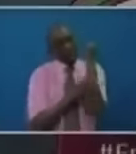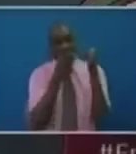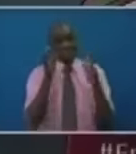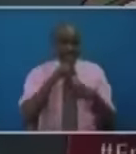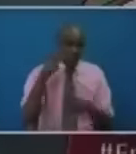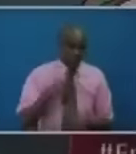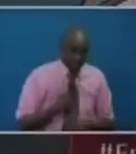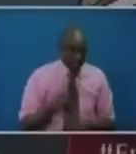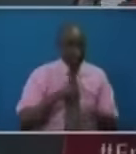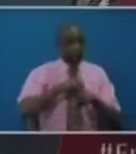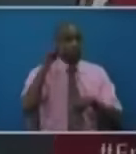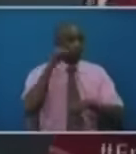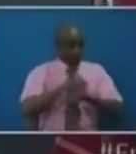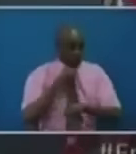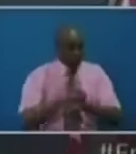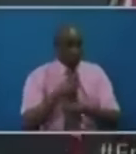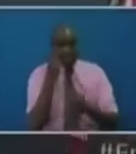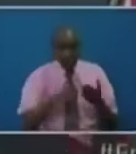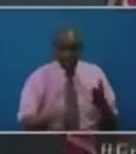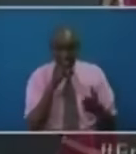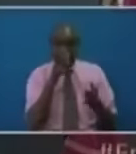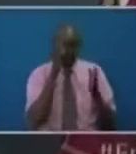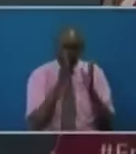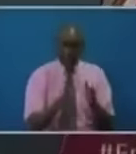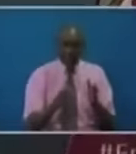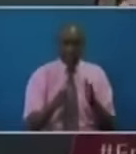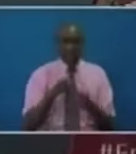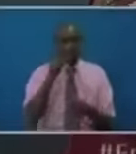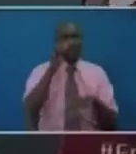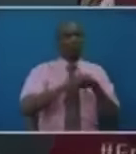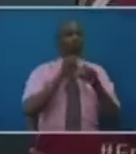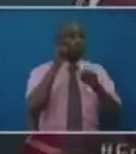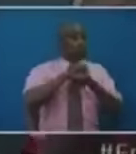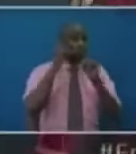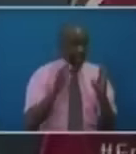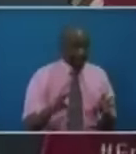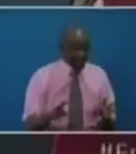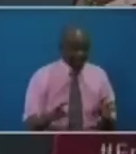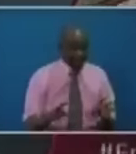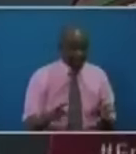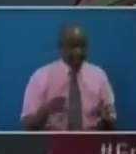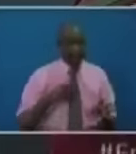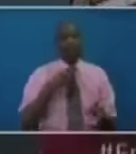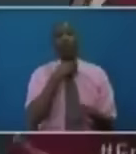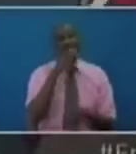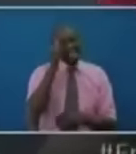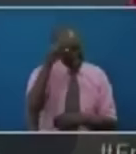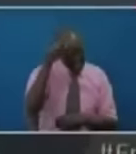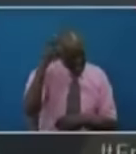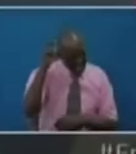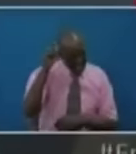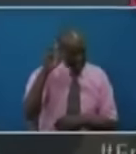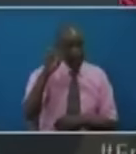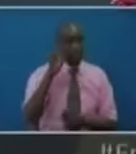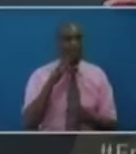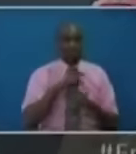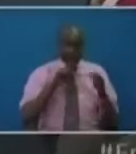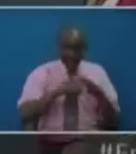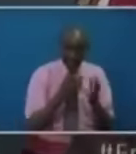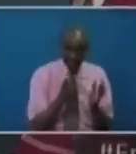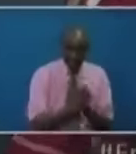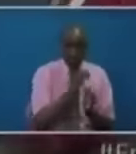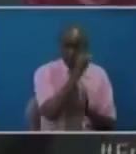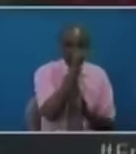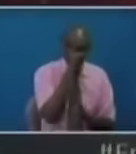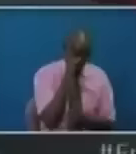remember nikienda shule, they used to say, this guy will never go to a good school. Mm-hmm. I always want to go to Alliance. But nilianza na form one, form